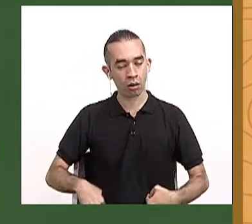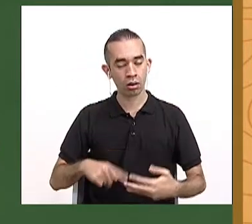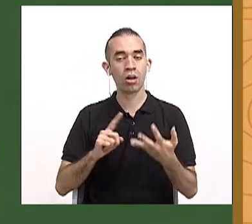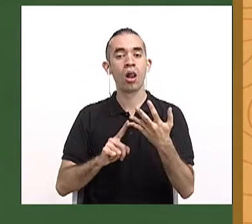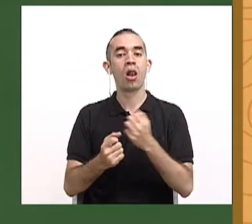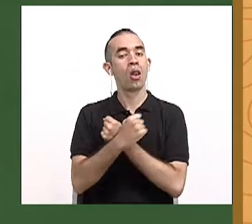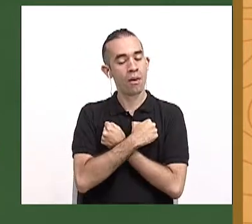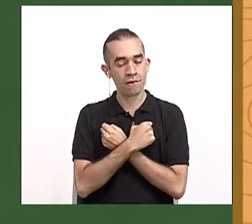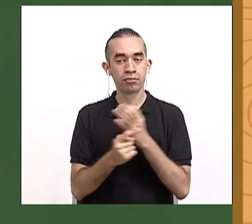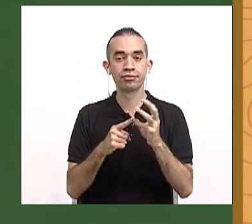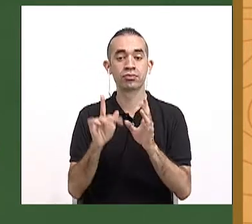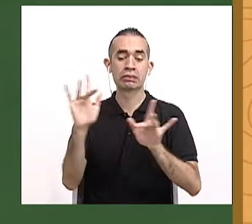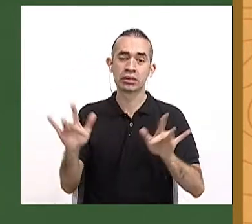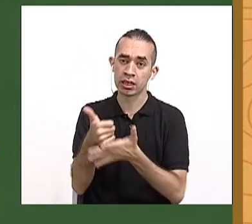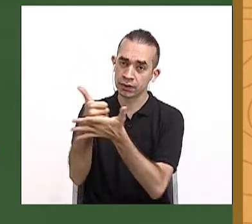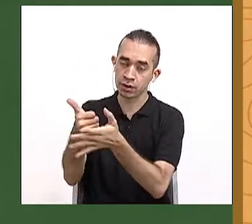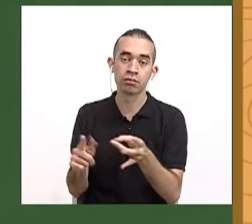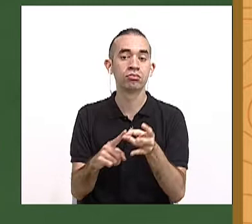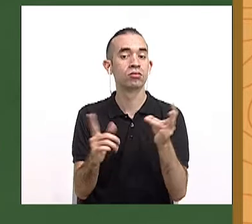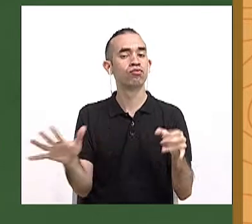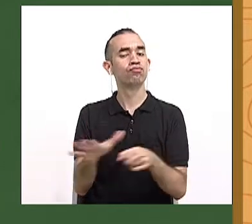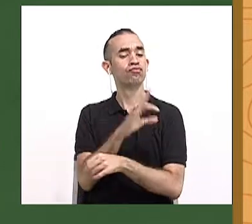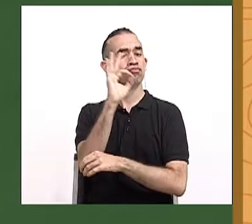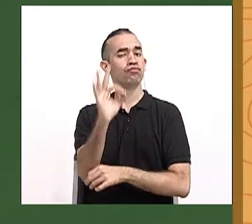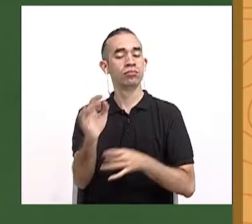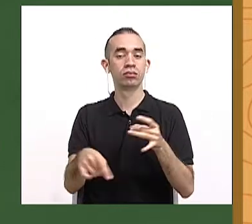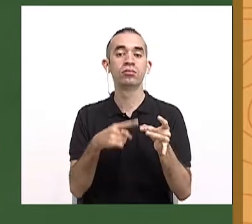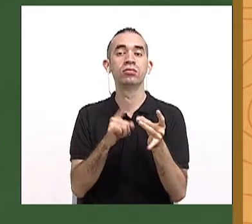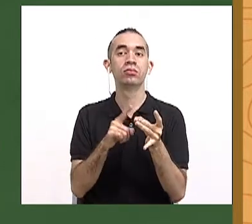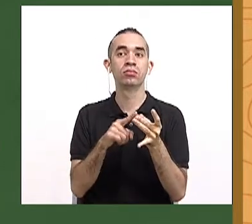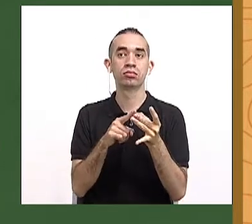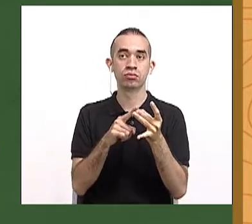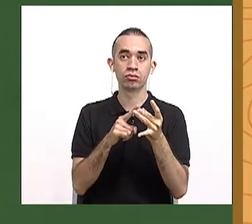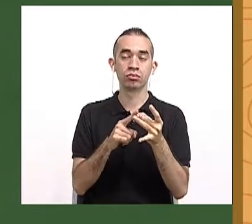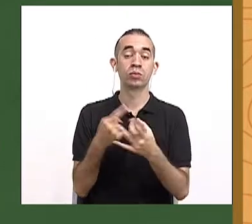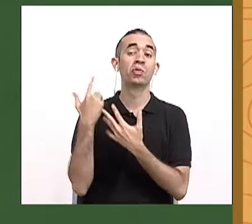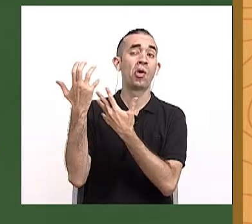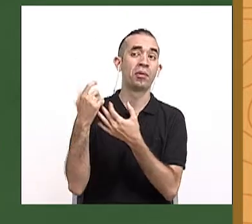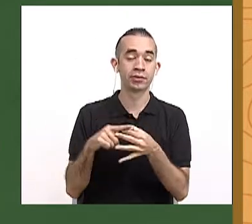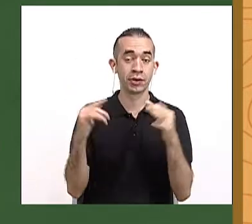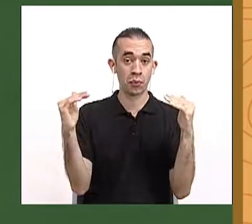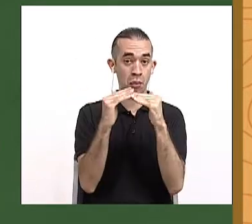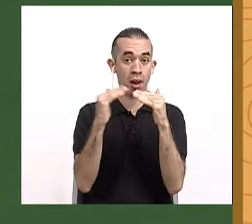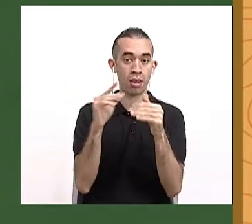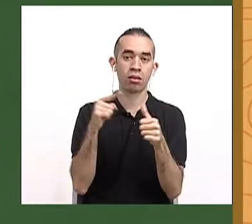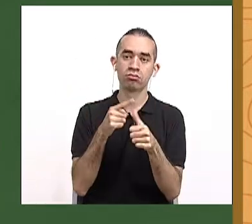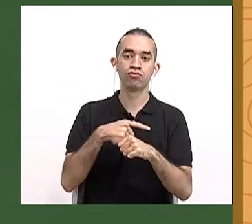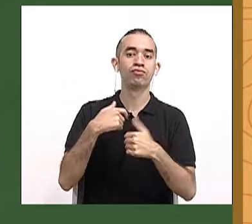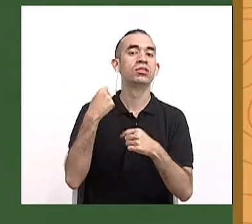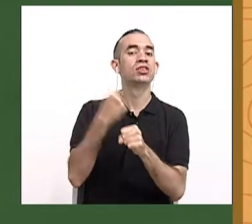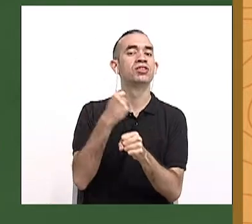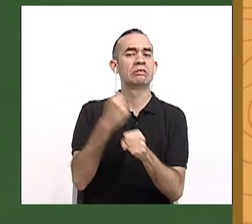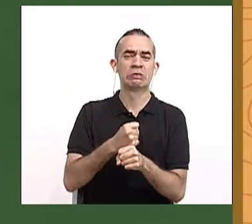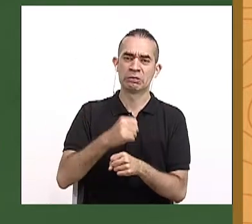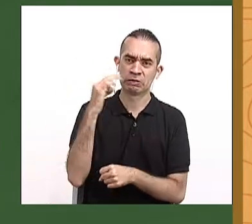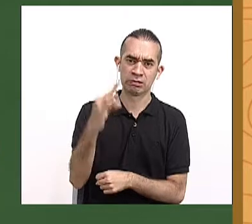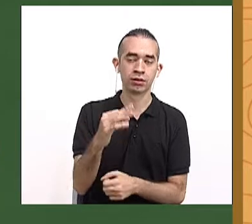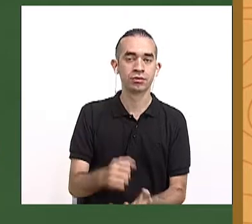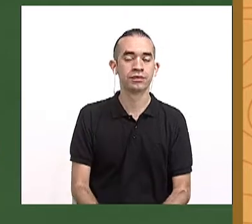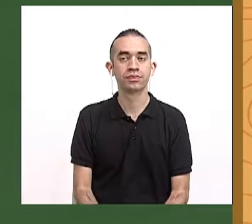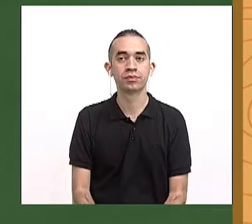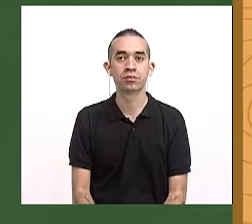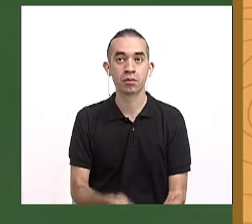charity, integrity, hope, equality, and hard work. Okay, and look at the different